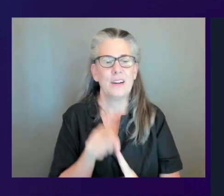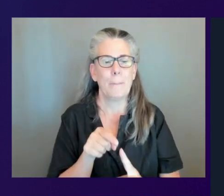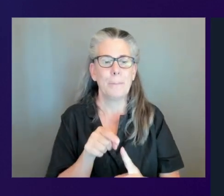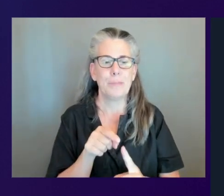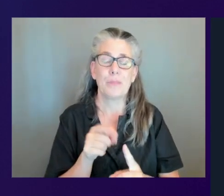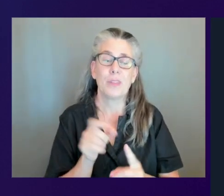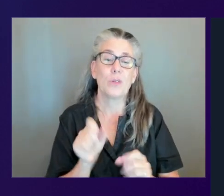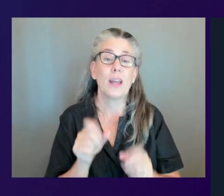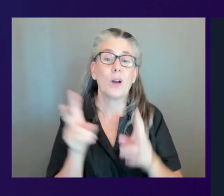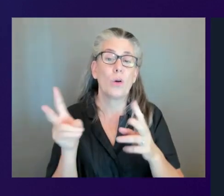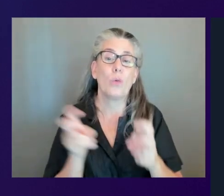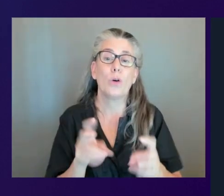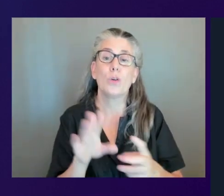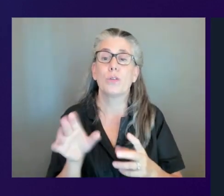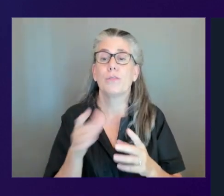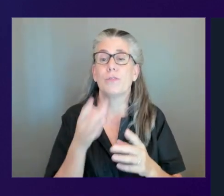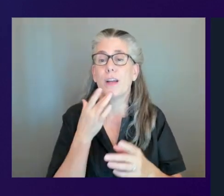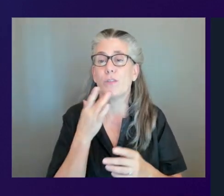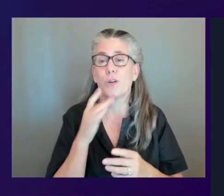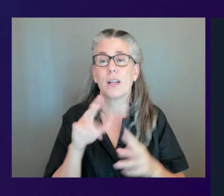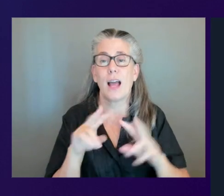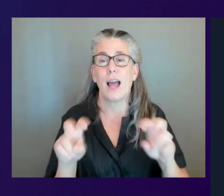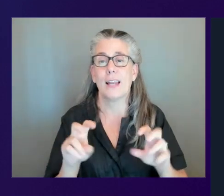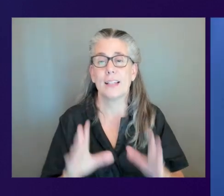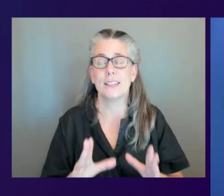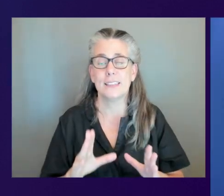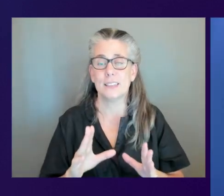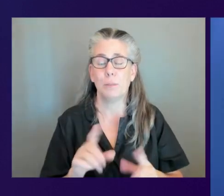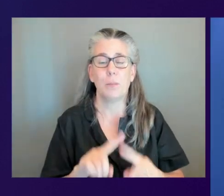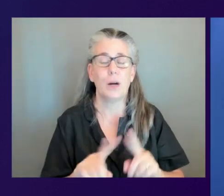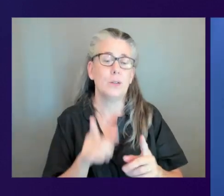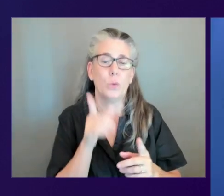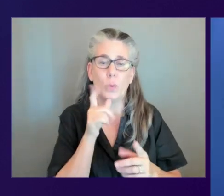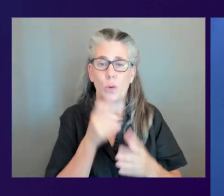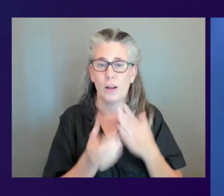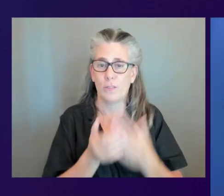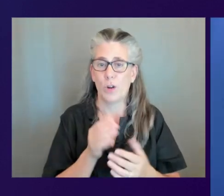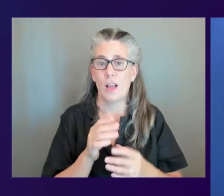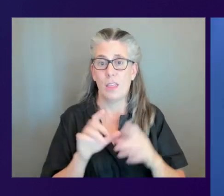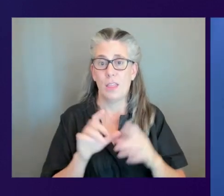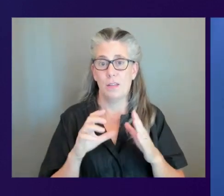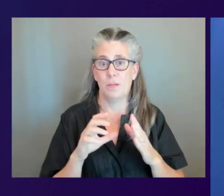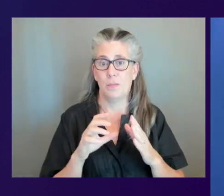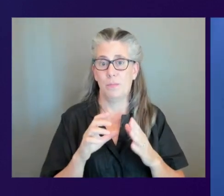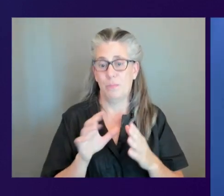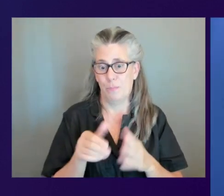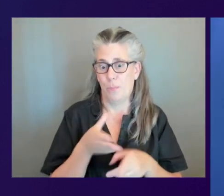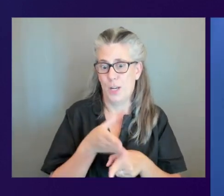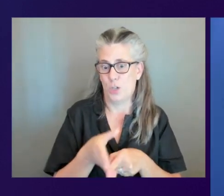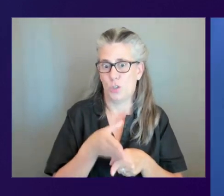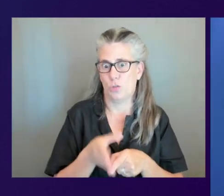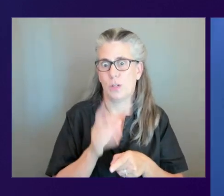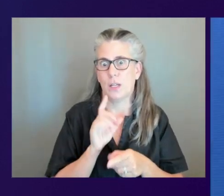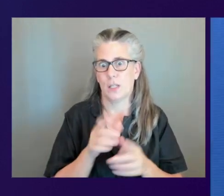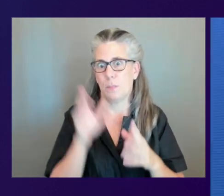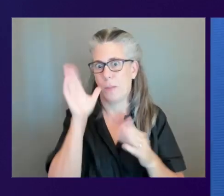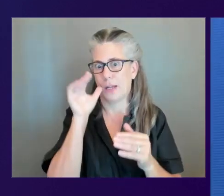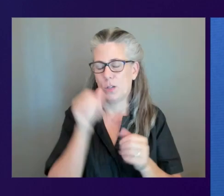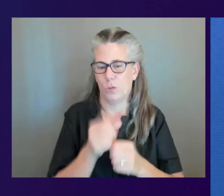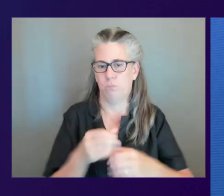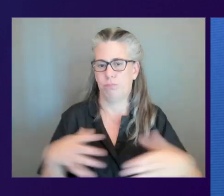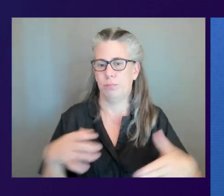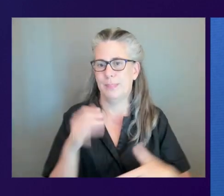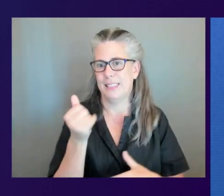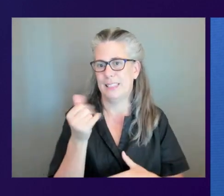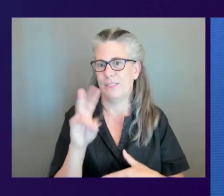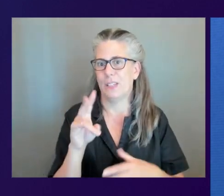favorite analyst or whatever, but some stats I've seen, the segment itself is supposed to be growing at a 17% compound annual growth rate, so just